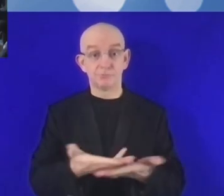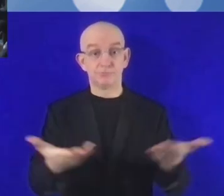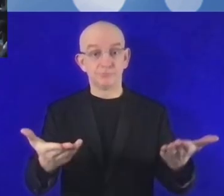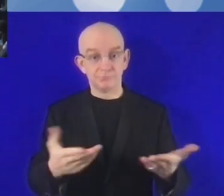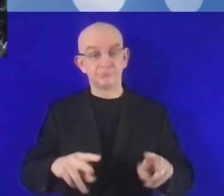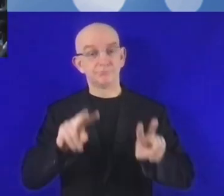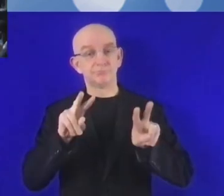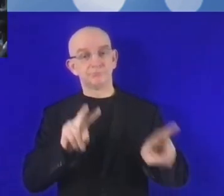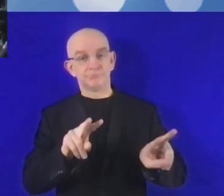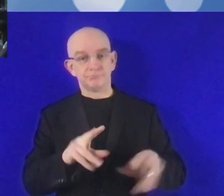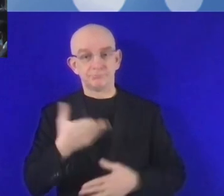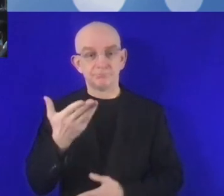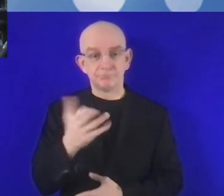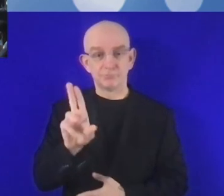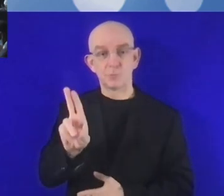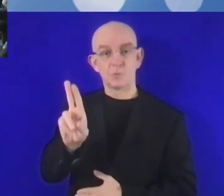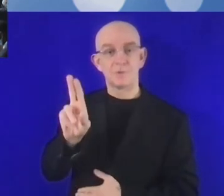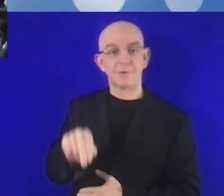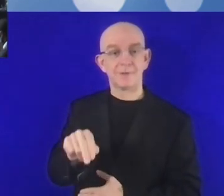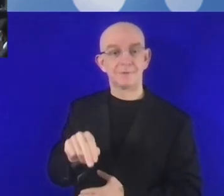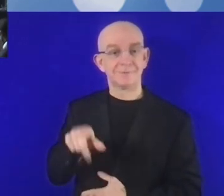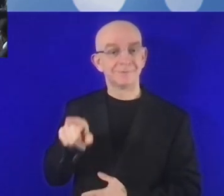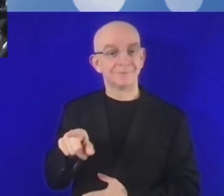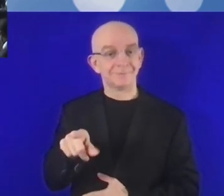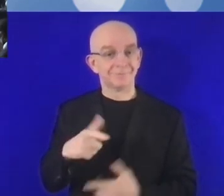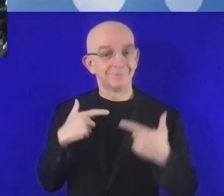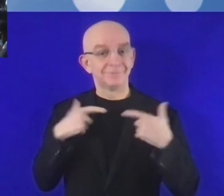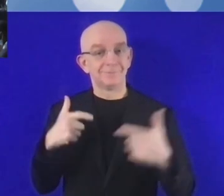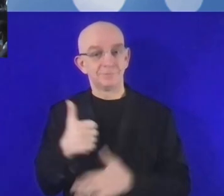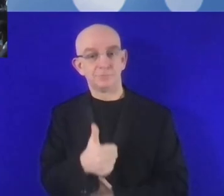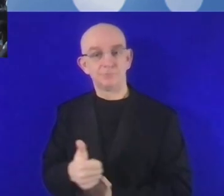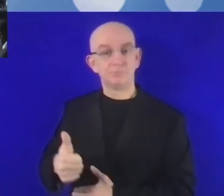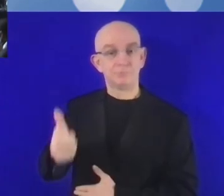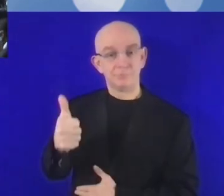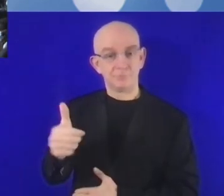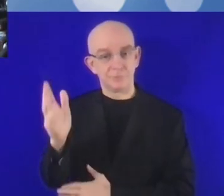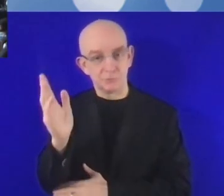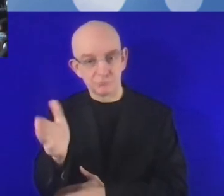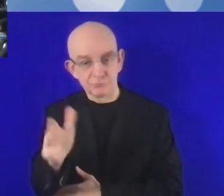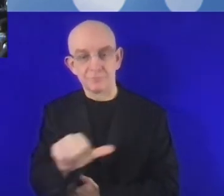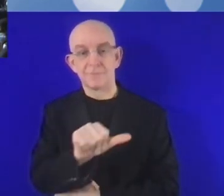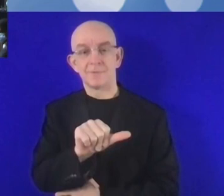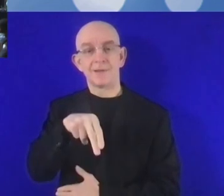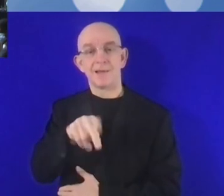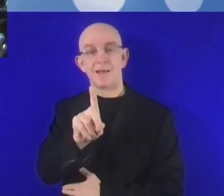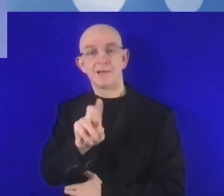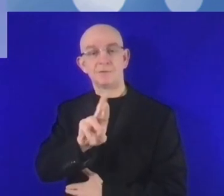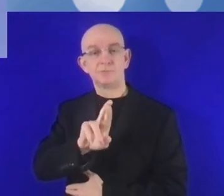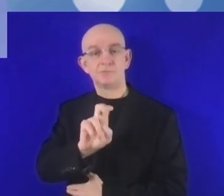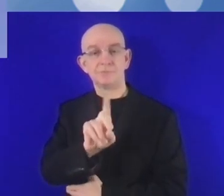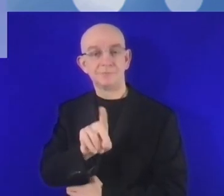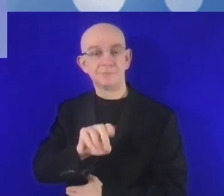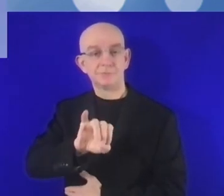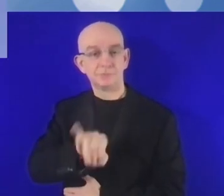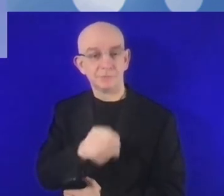Andrzej Duda. We also welcome all participants who are online with us. After all, ladies and gentlemen, it is an